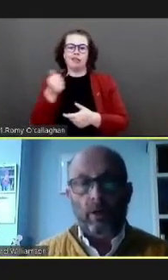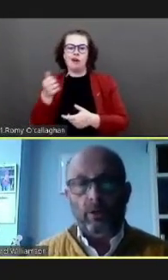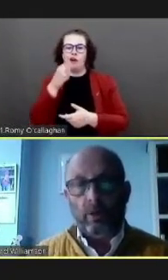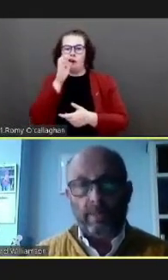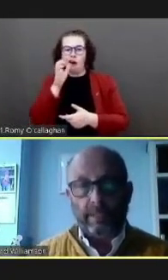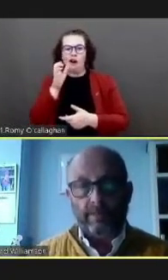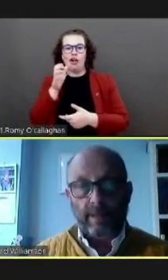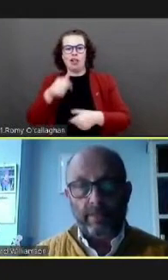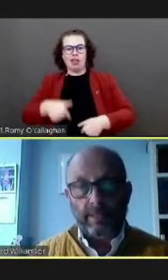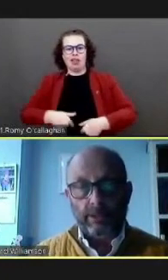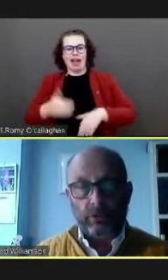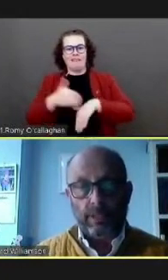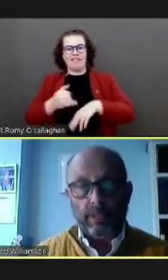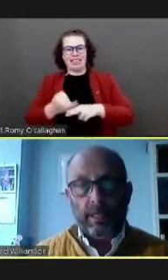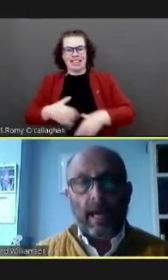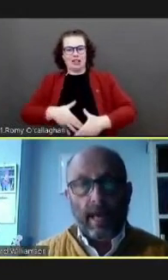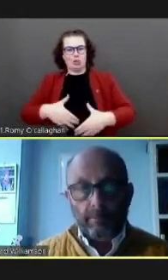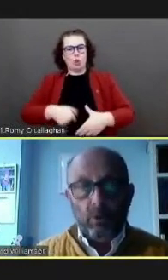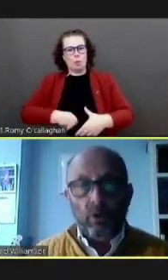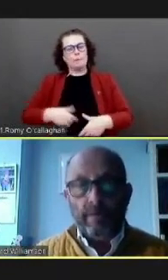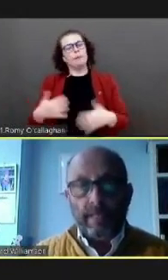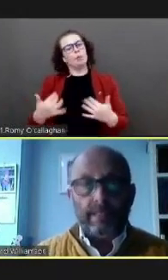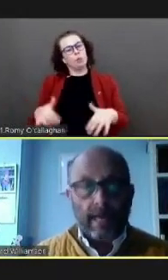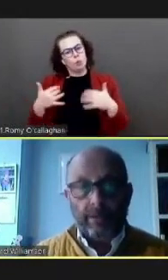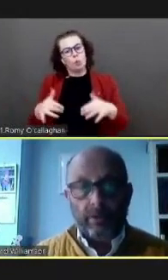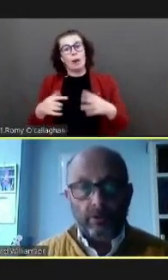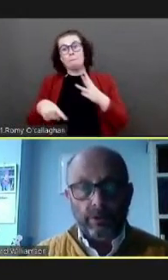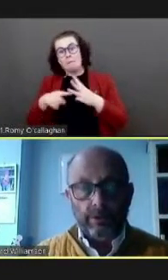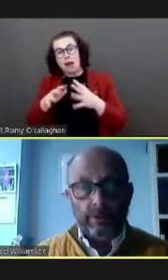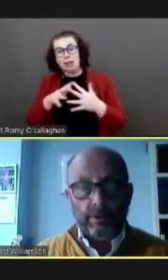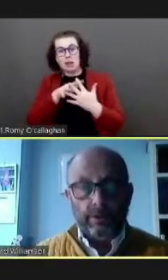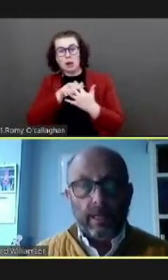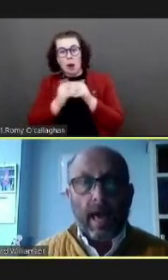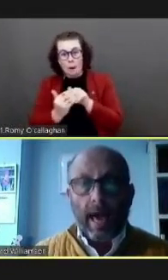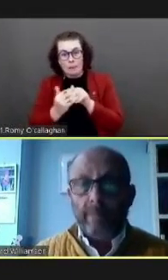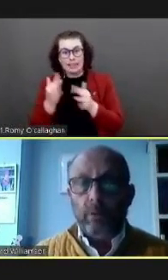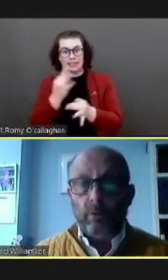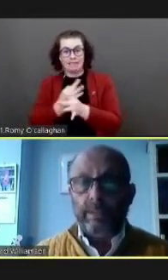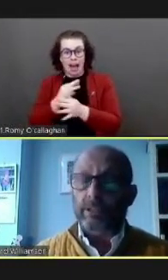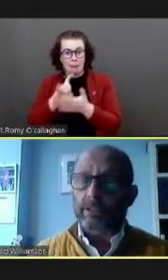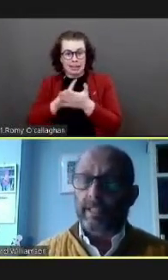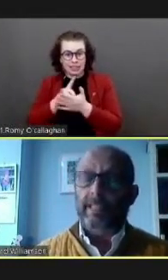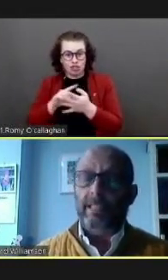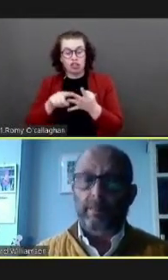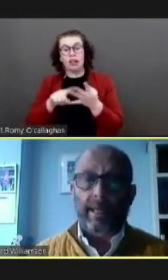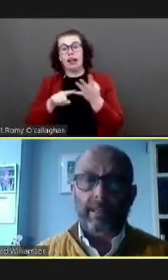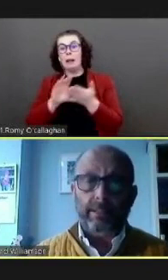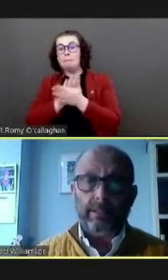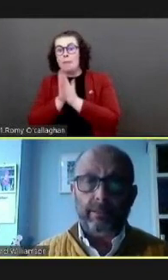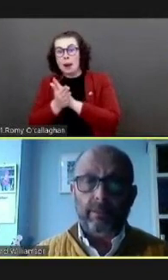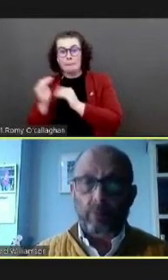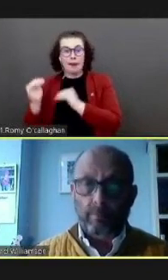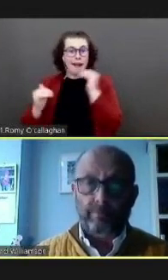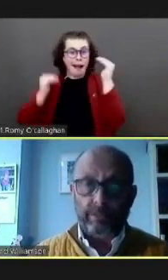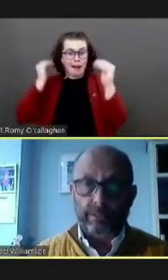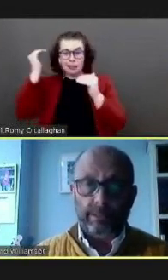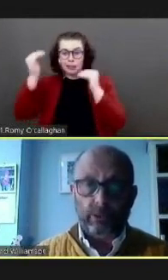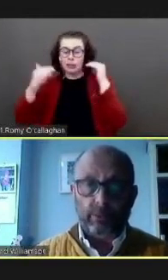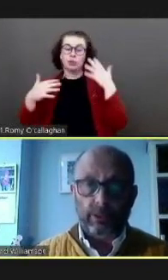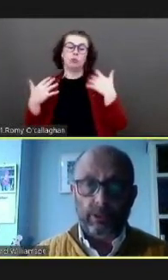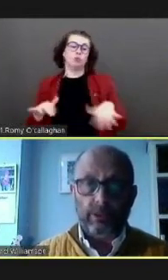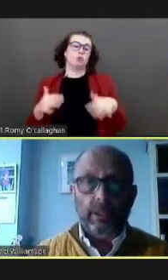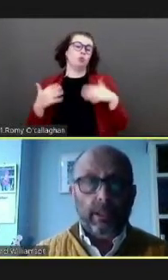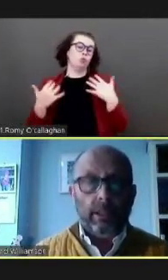of your own complex family history and moving into adulthood and moving to independence from a